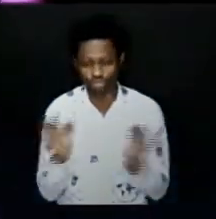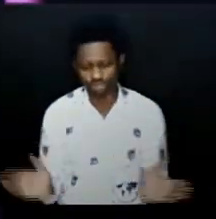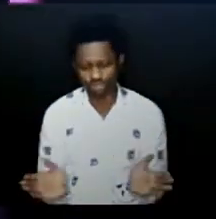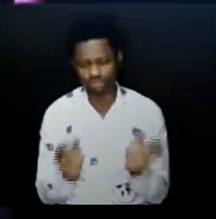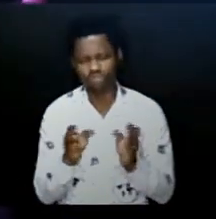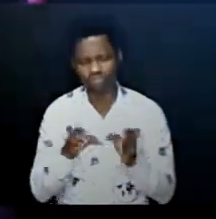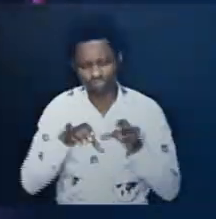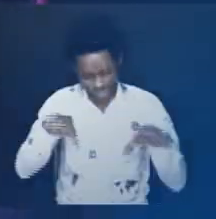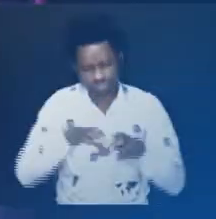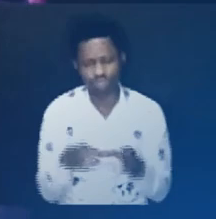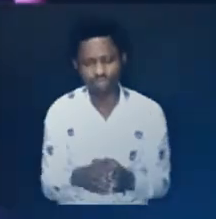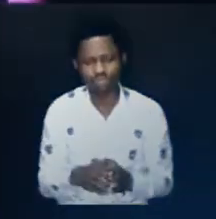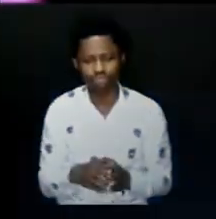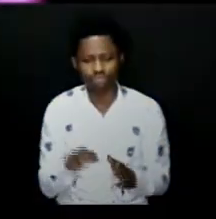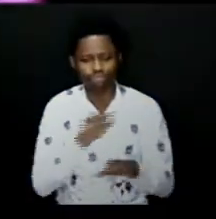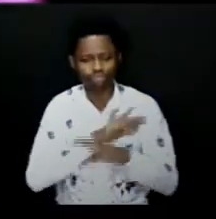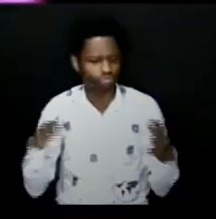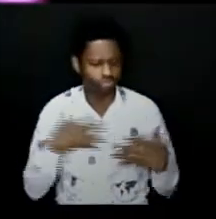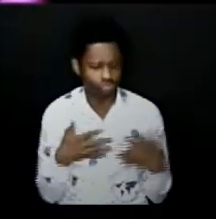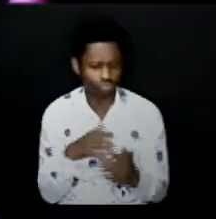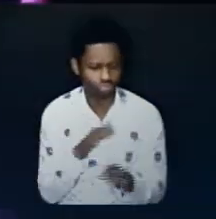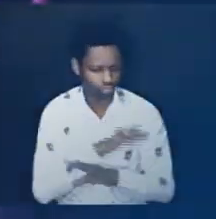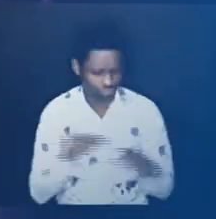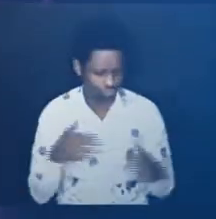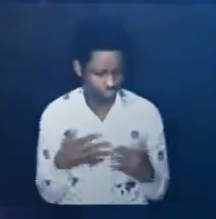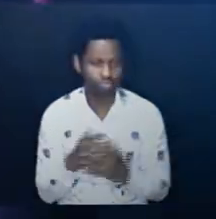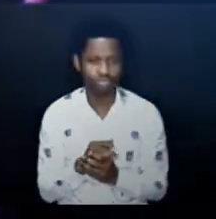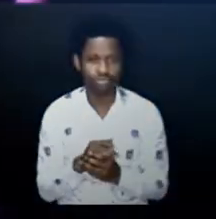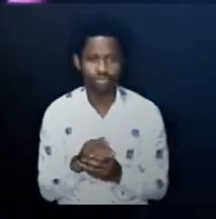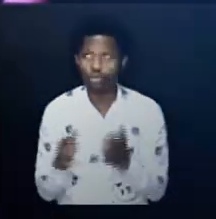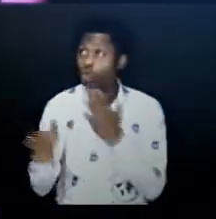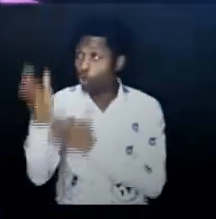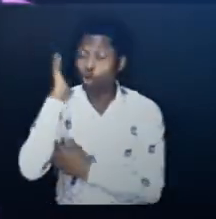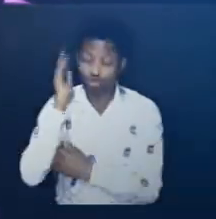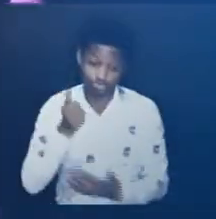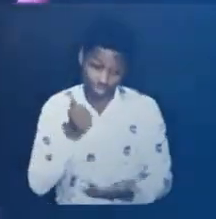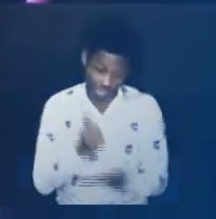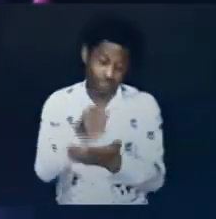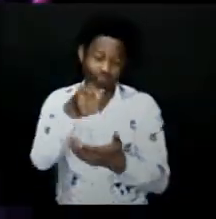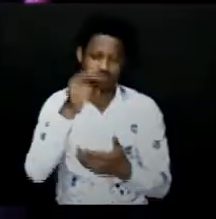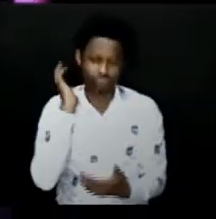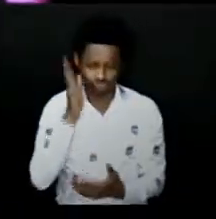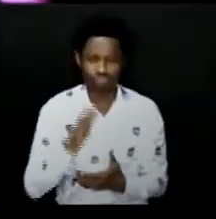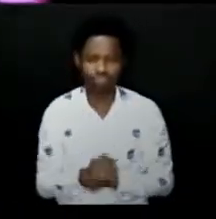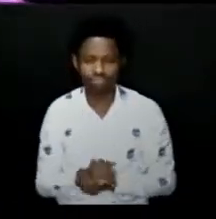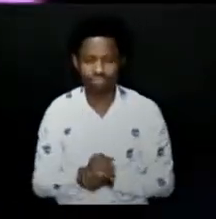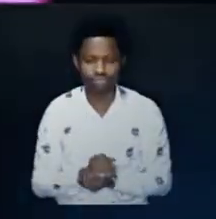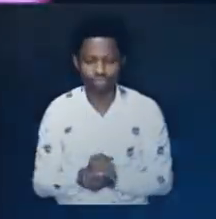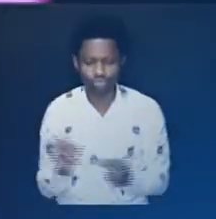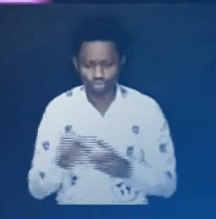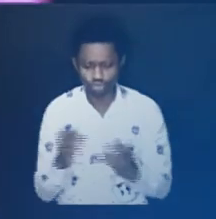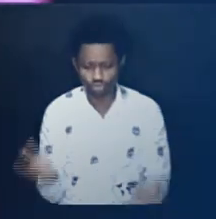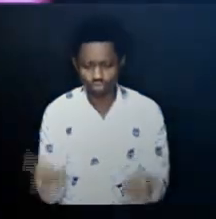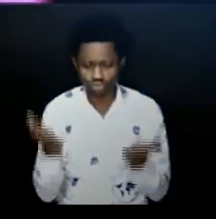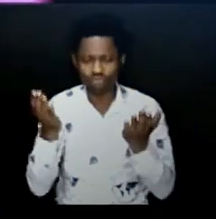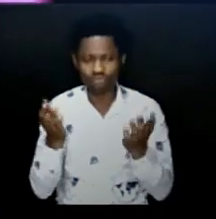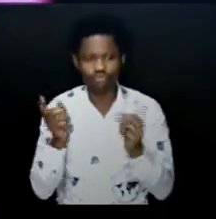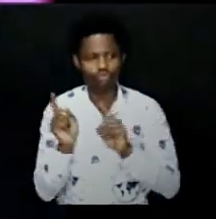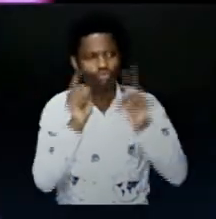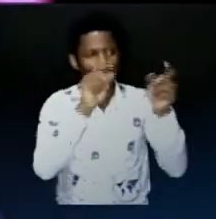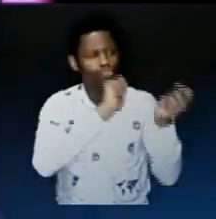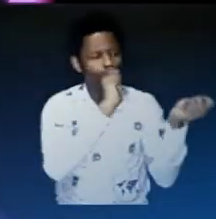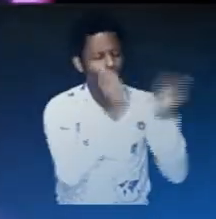it. Don't be afraid. You, God will help you. So rise.